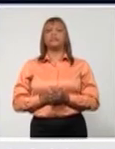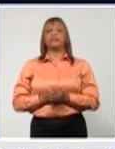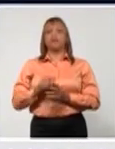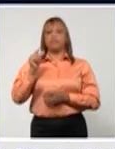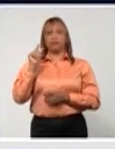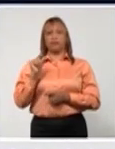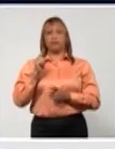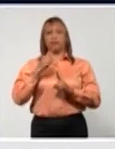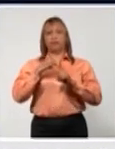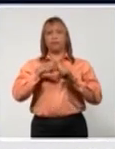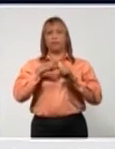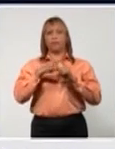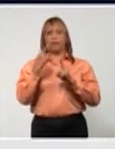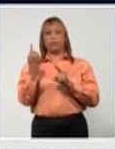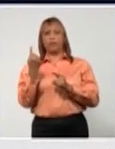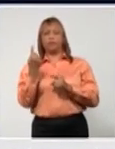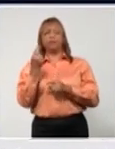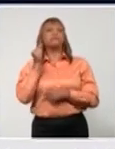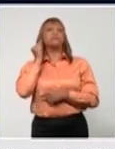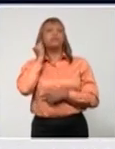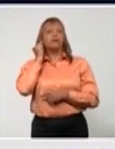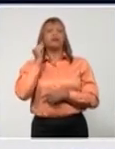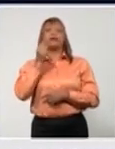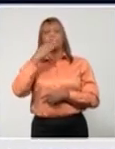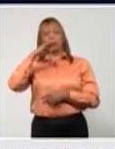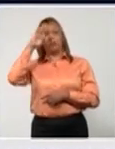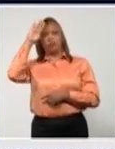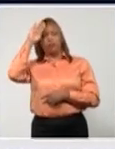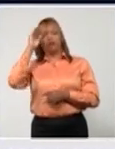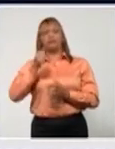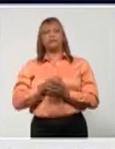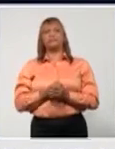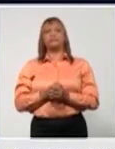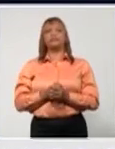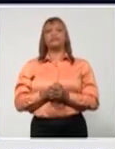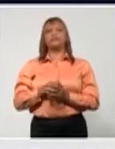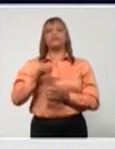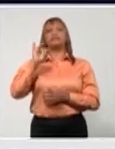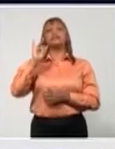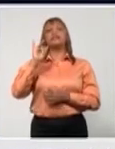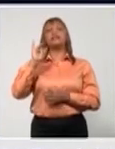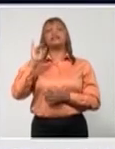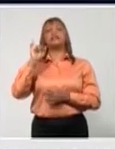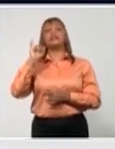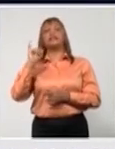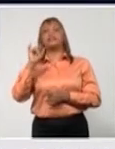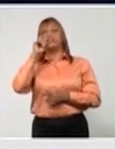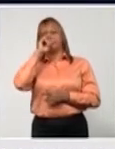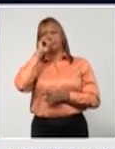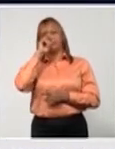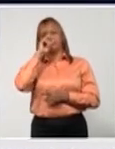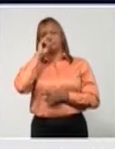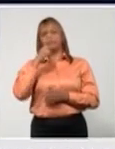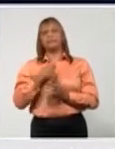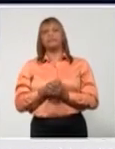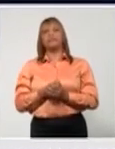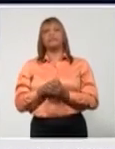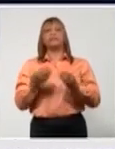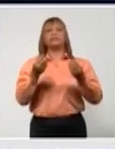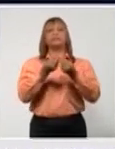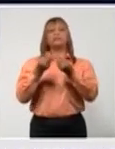a 76-year-old Cuban woman who contracted the virus abroad, bringing the total number of people to have been infected abroad